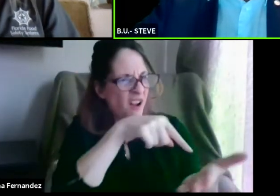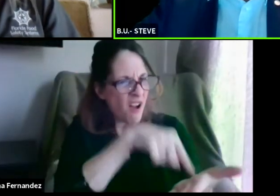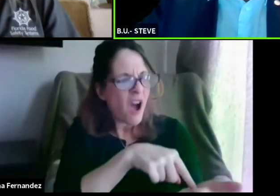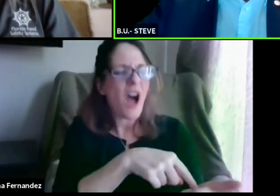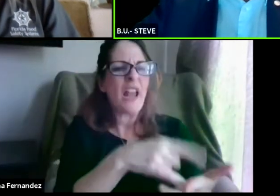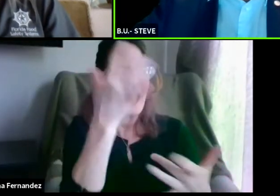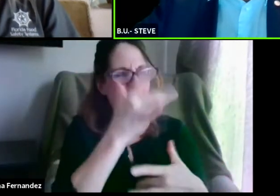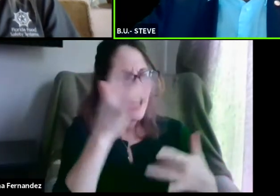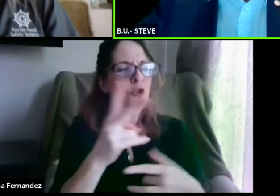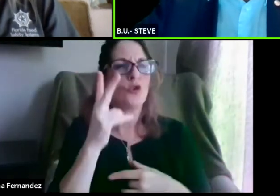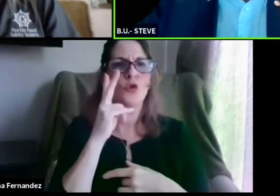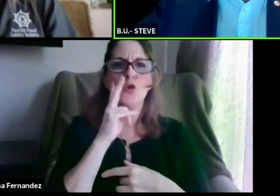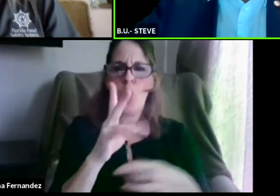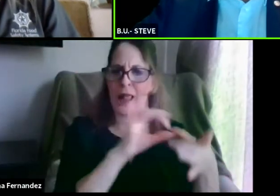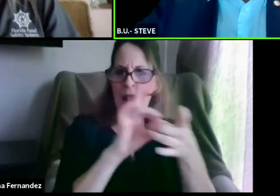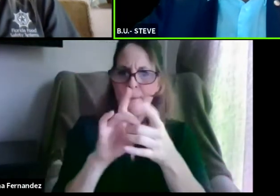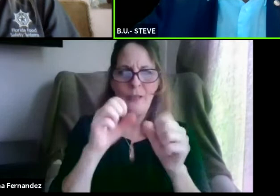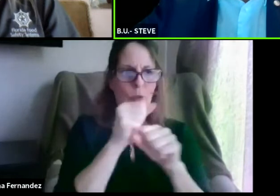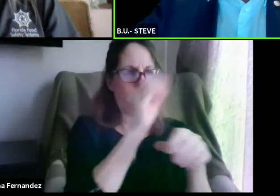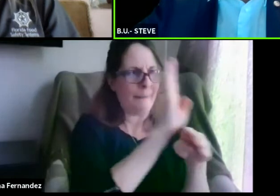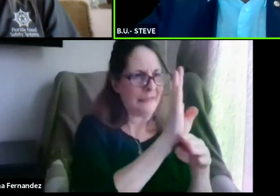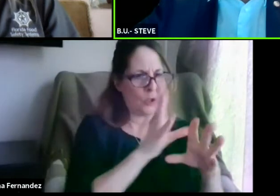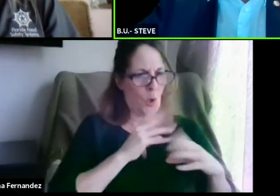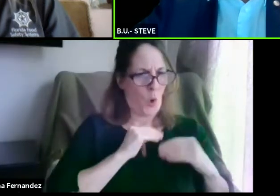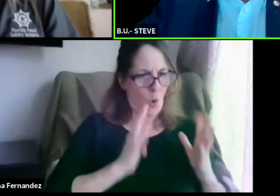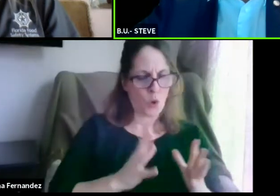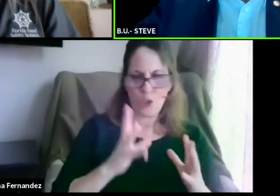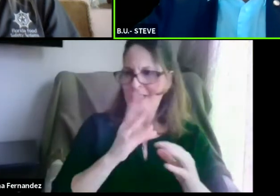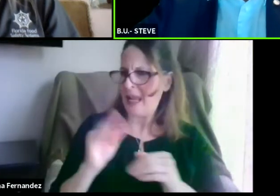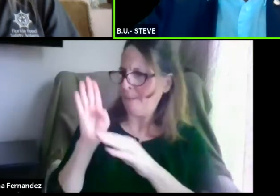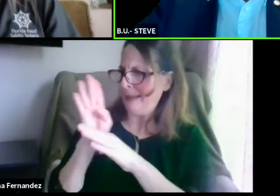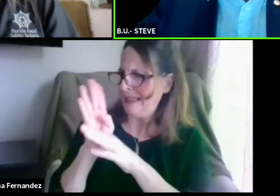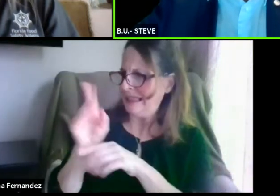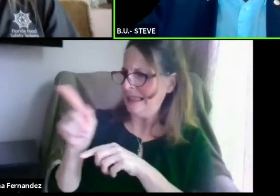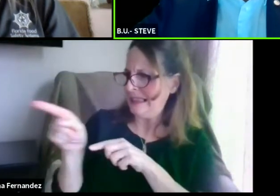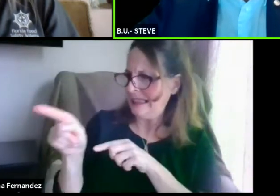saw the need for a liaison between business owners and government entities,